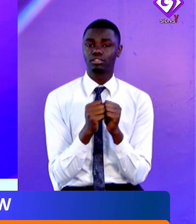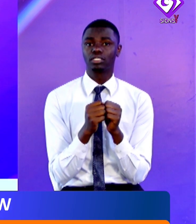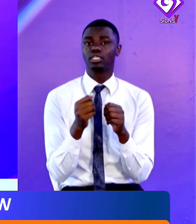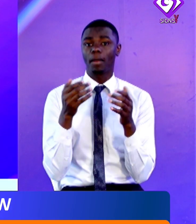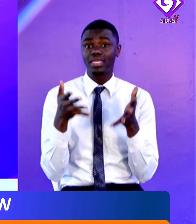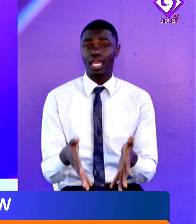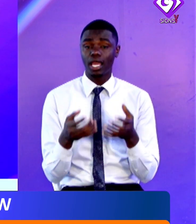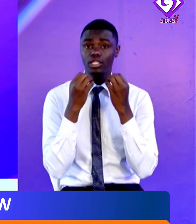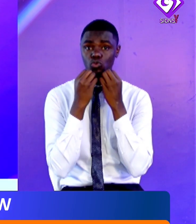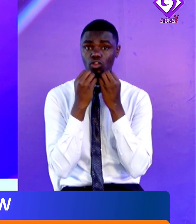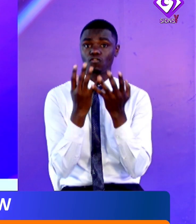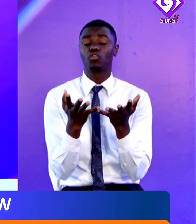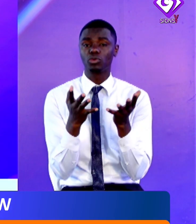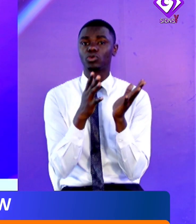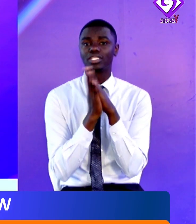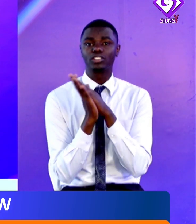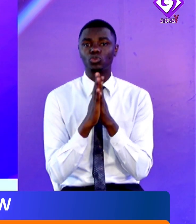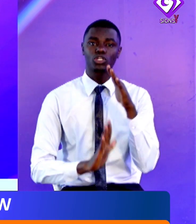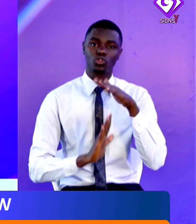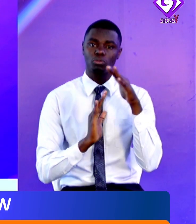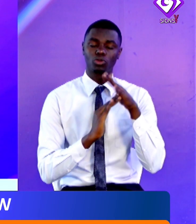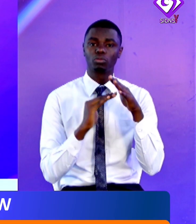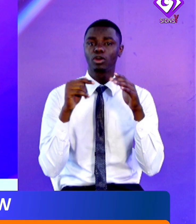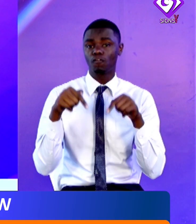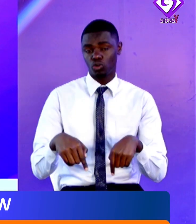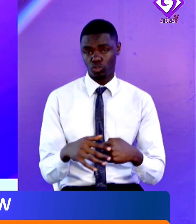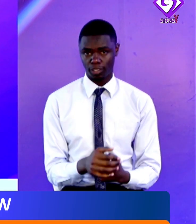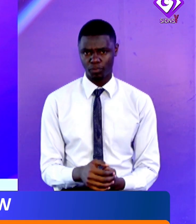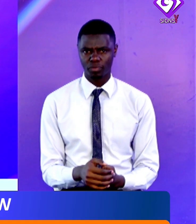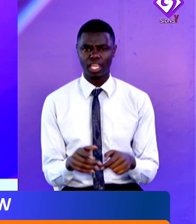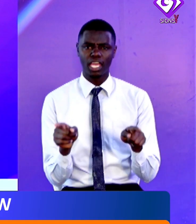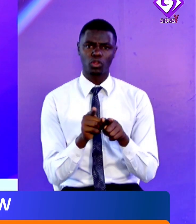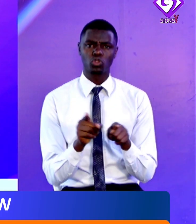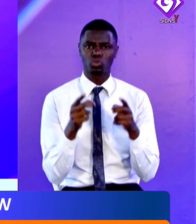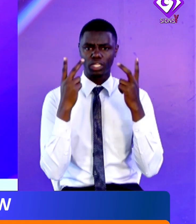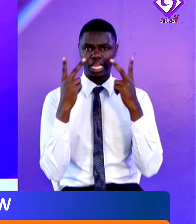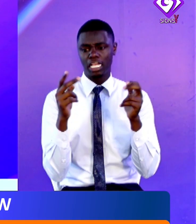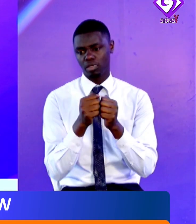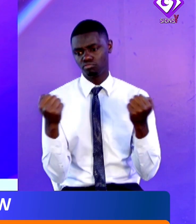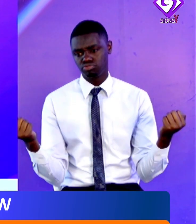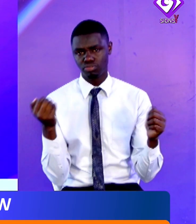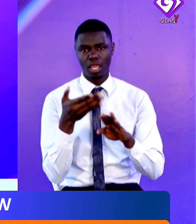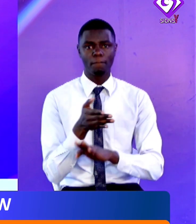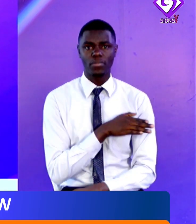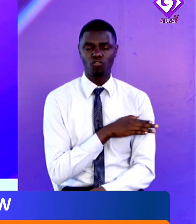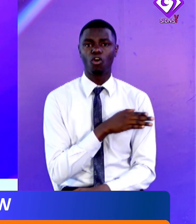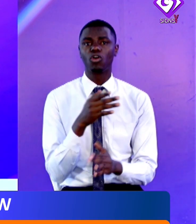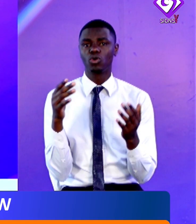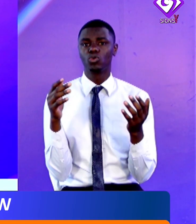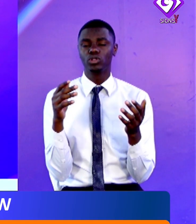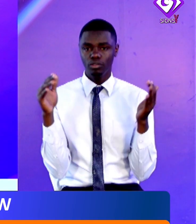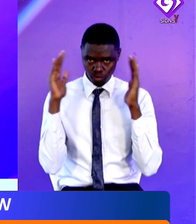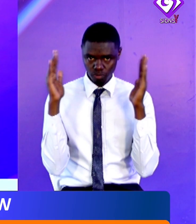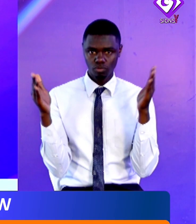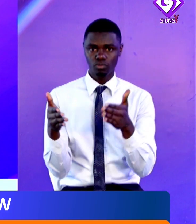take you through our stories making headlines for today, and also we're going to take a look at the dailies before we switch stands